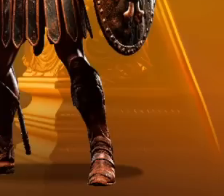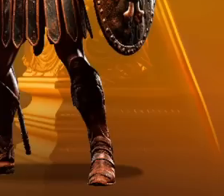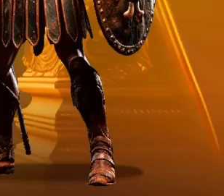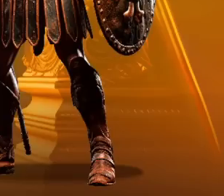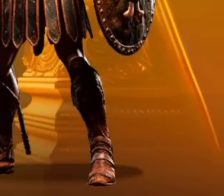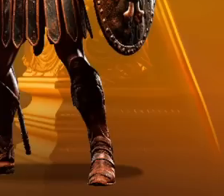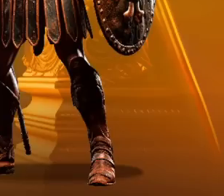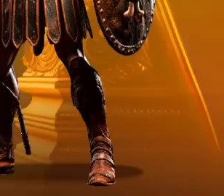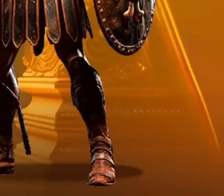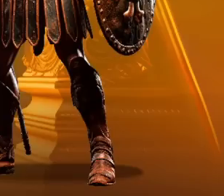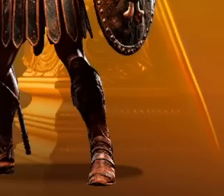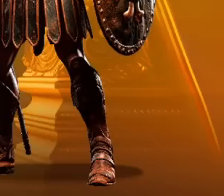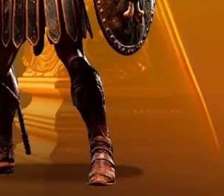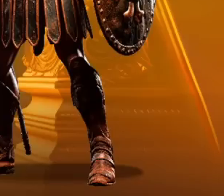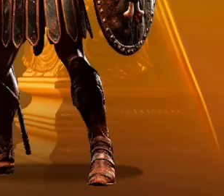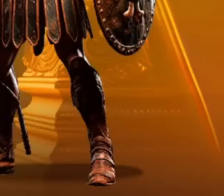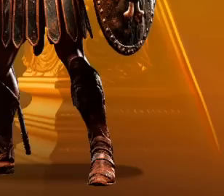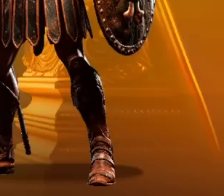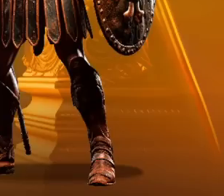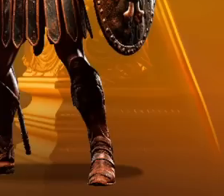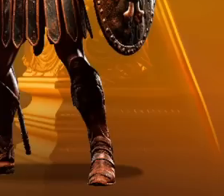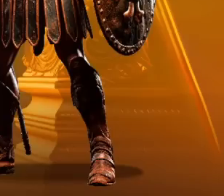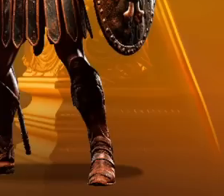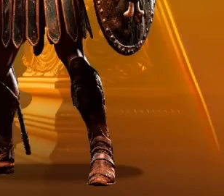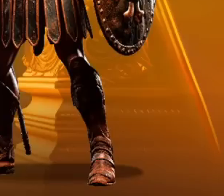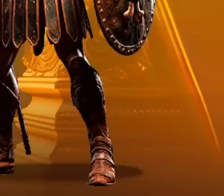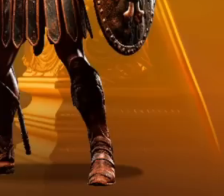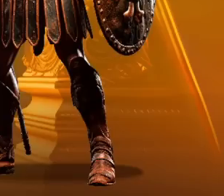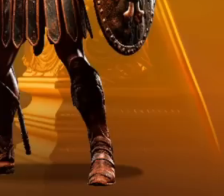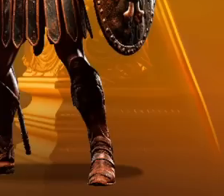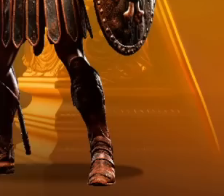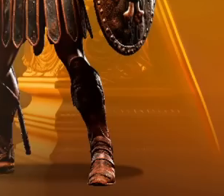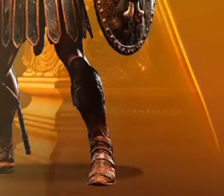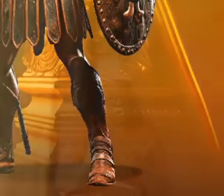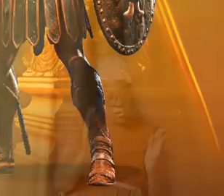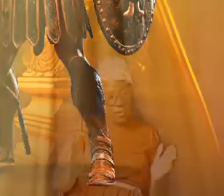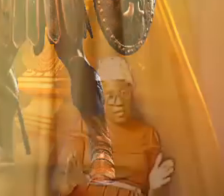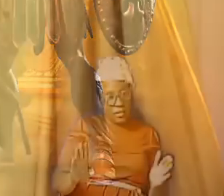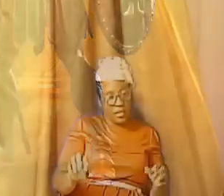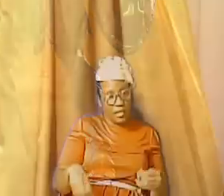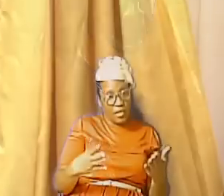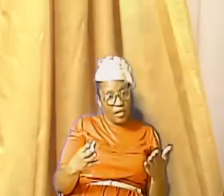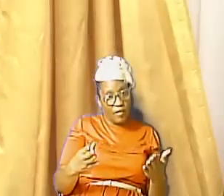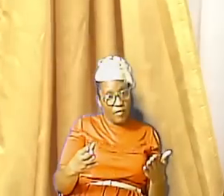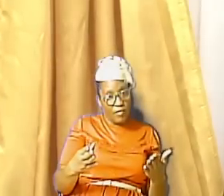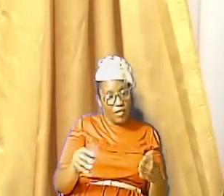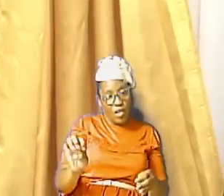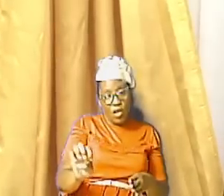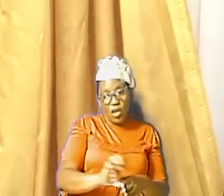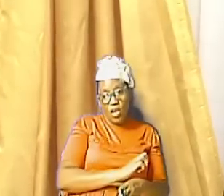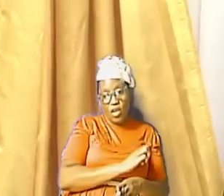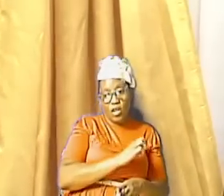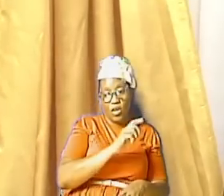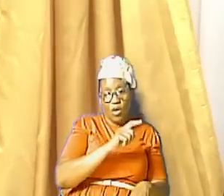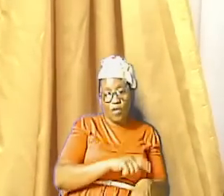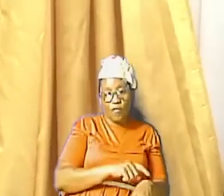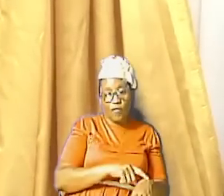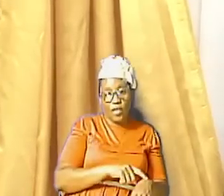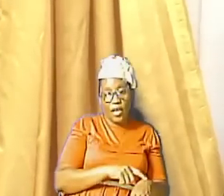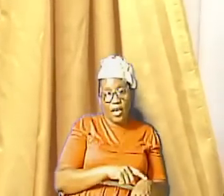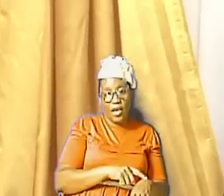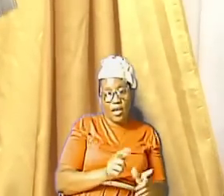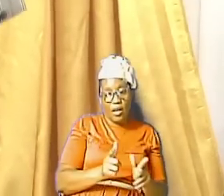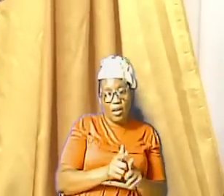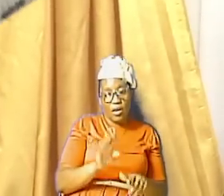the Lord. I want to remind the saints, I want to give us, amen, enough time to bit by